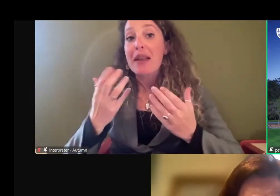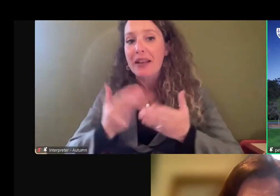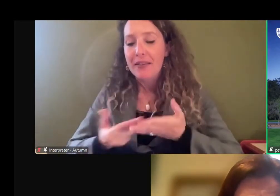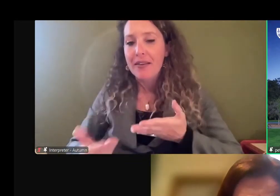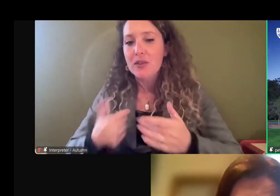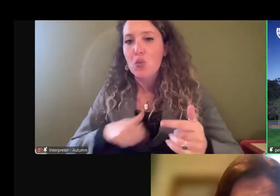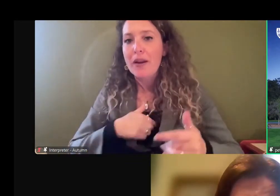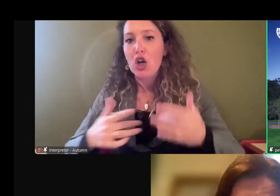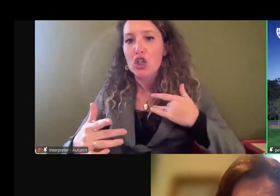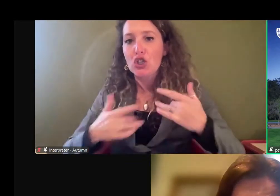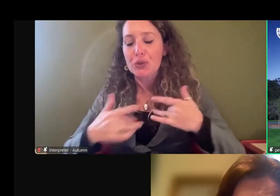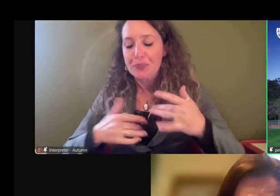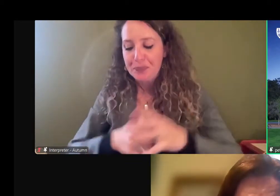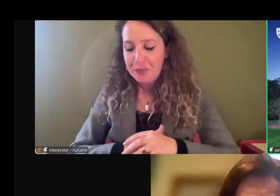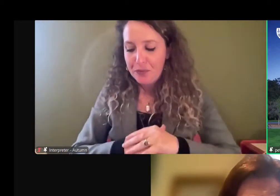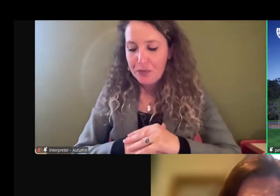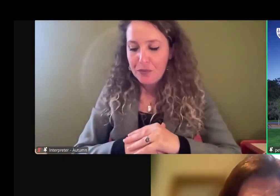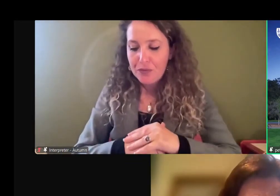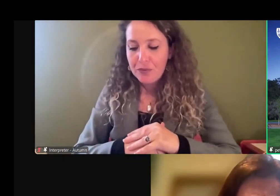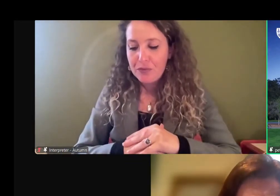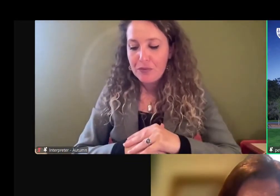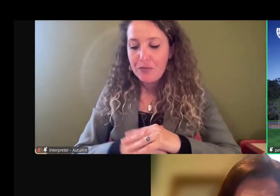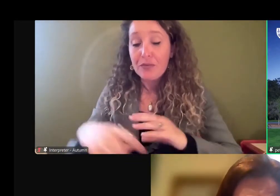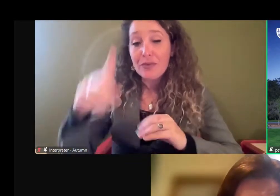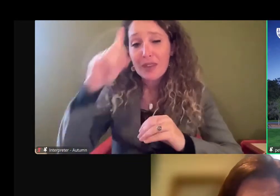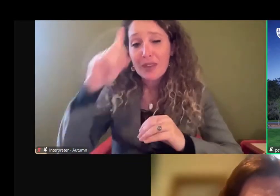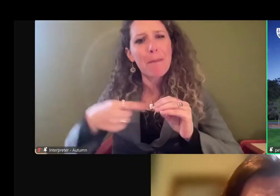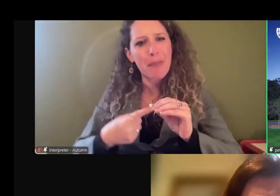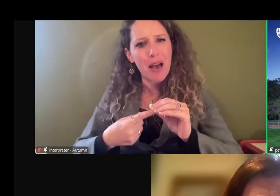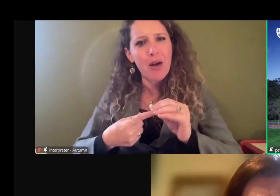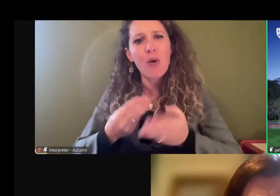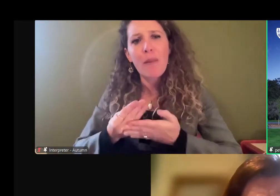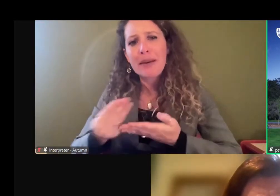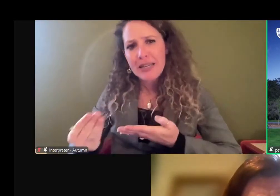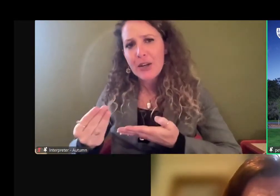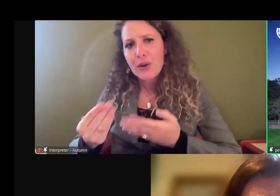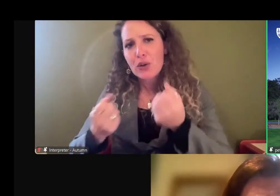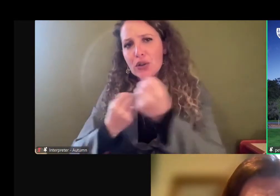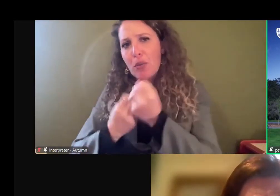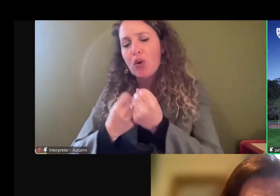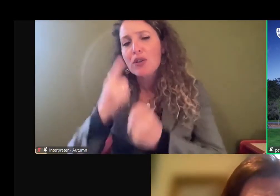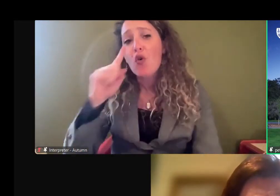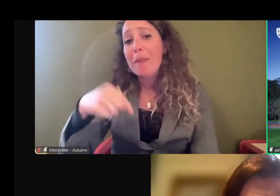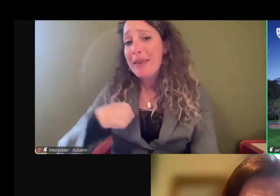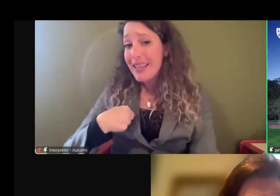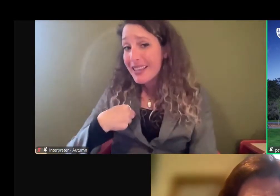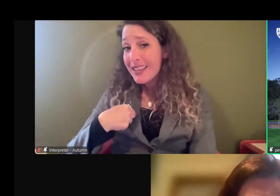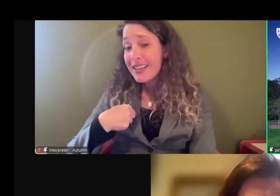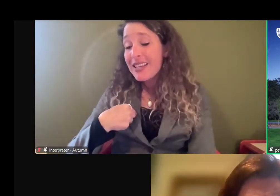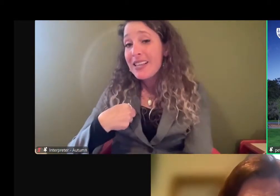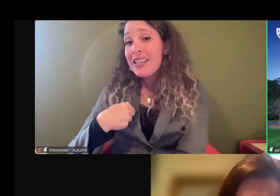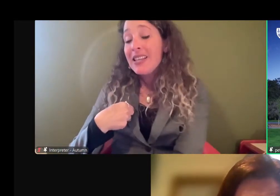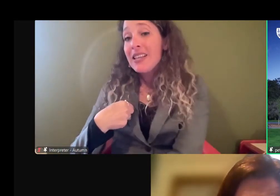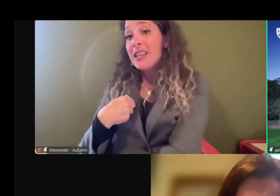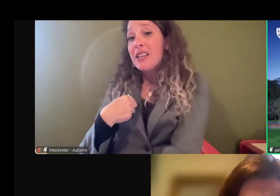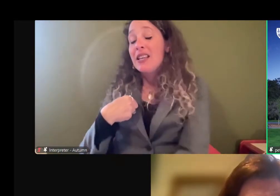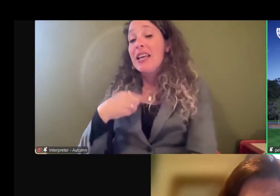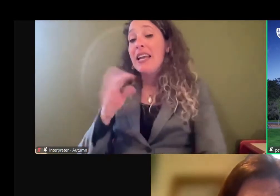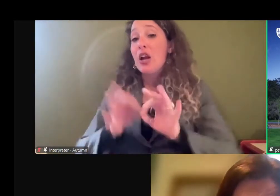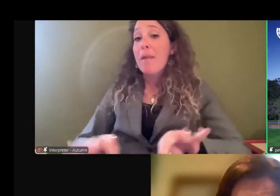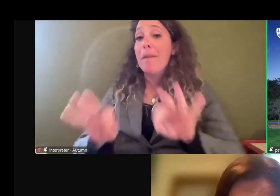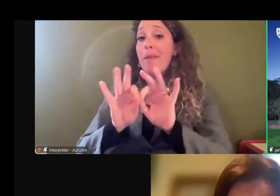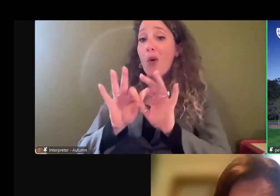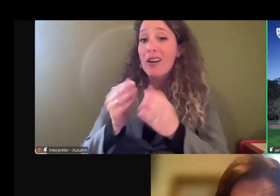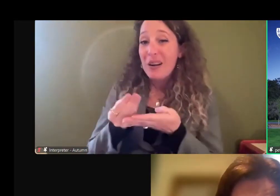Yeah, I was thinking about those material supports, and for me, one of the an important material